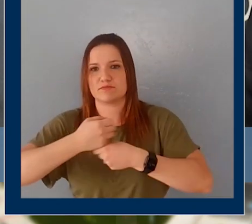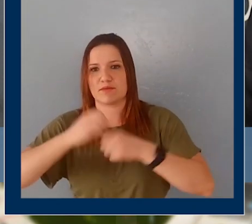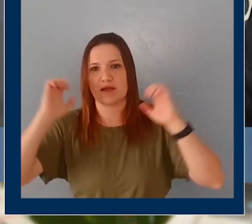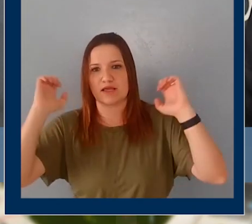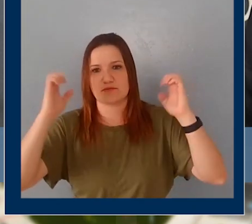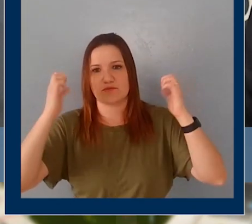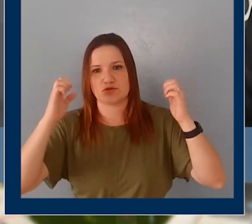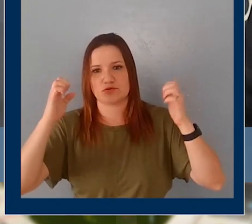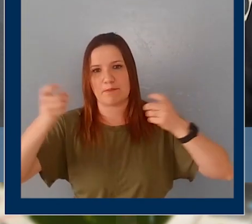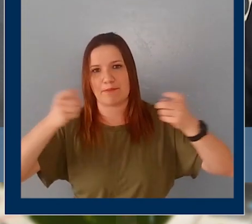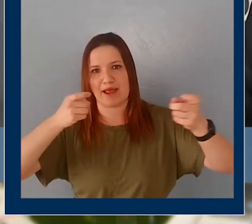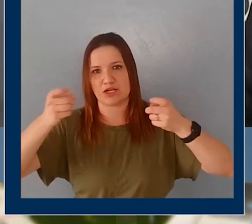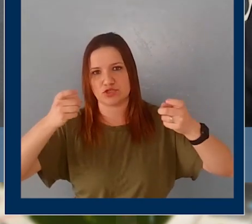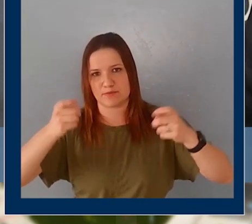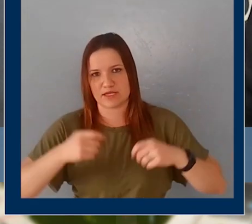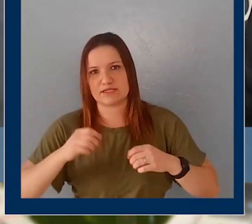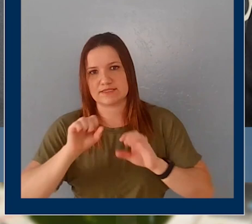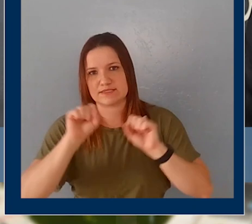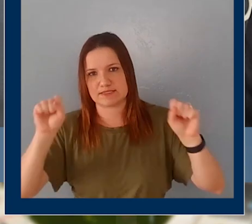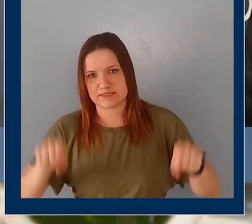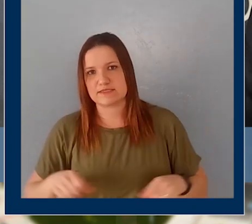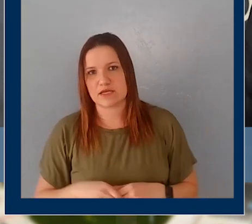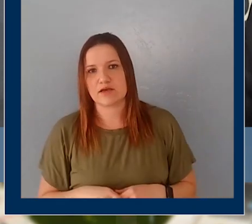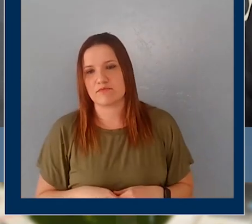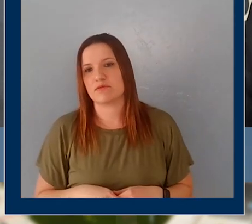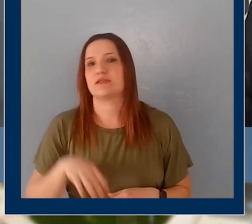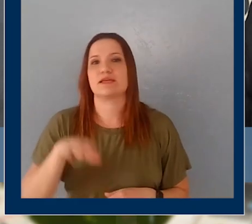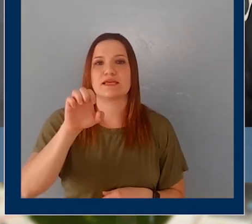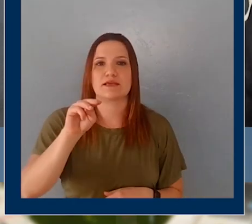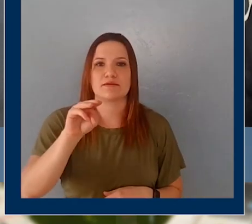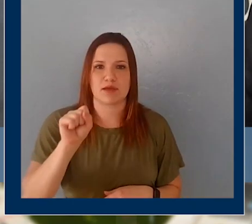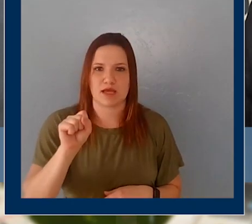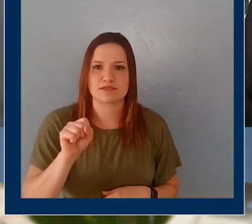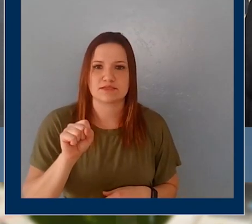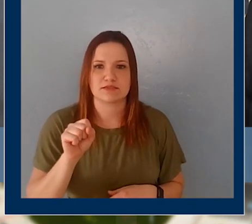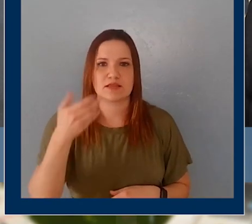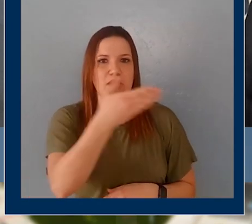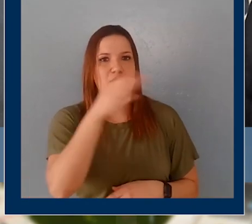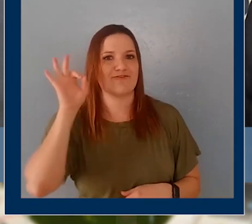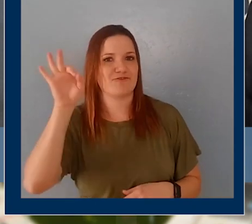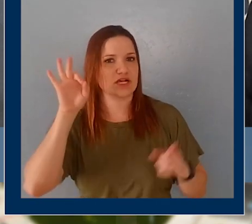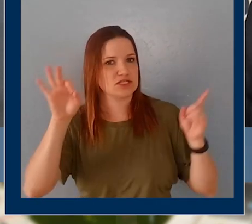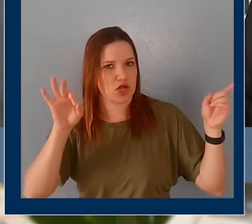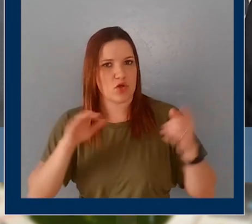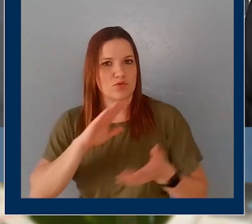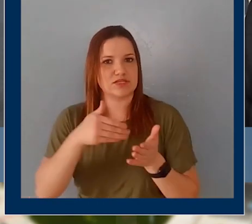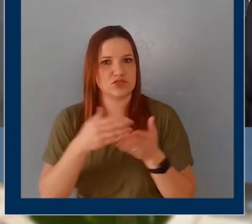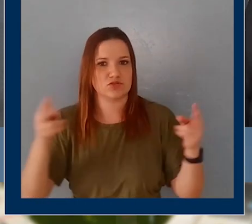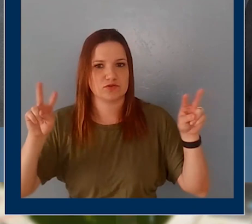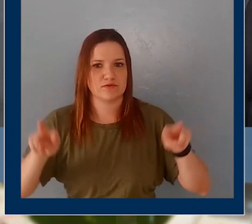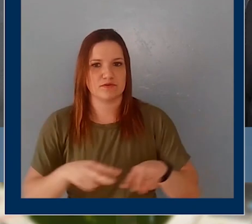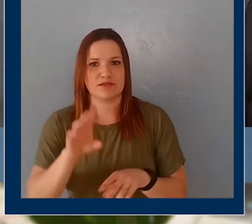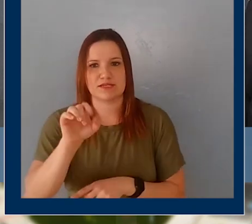up the EMS. I first read about ambulances in Fresno County that were triaging in the